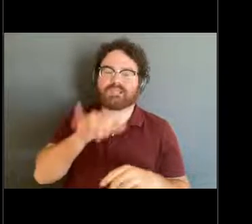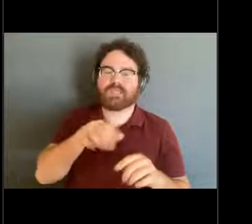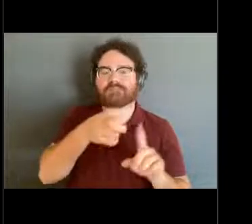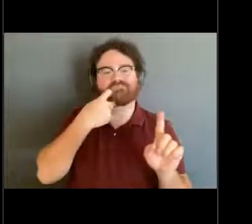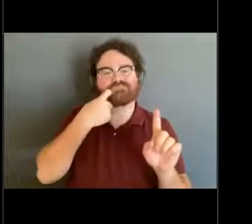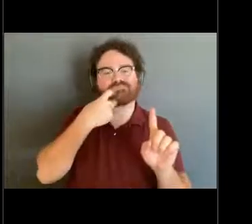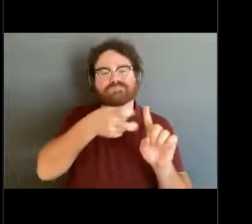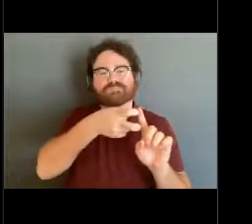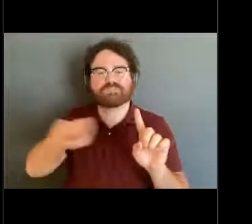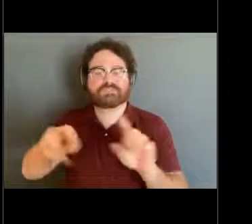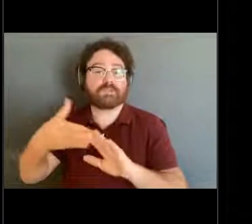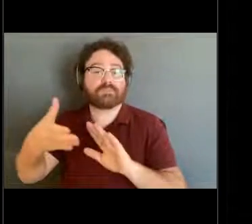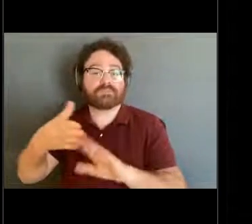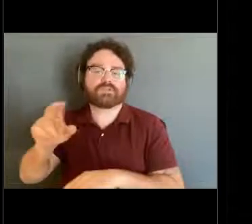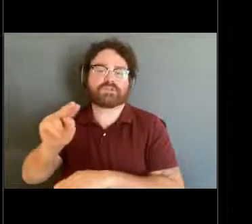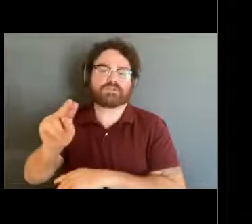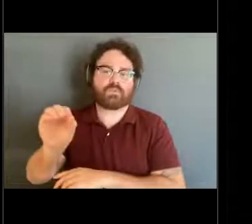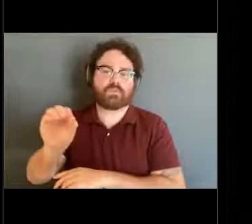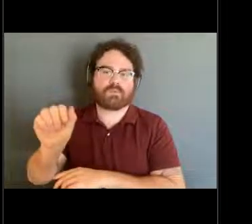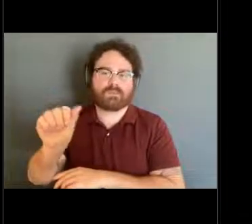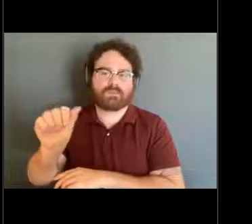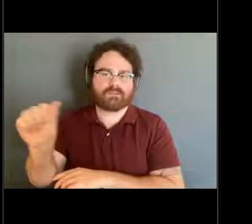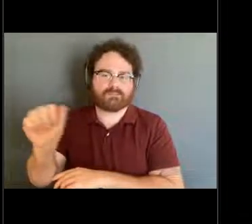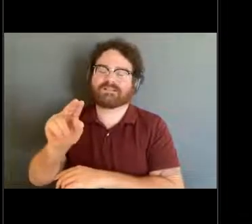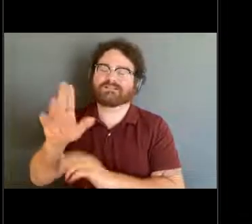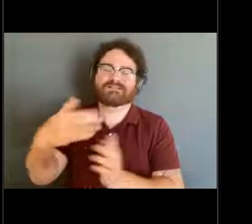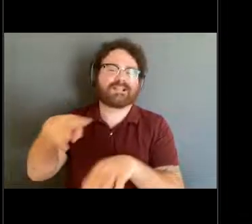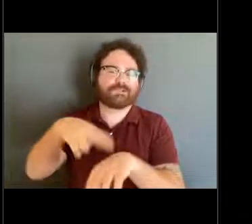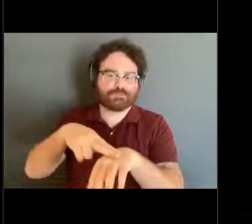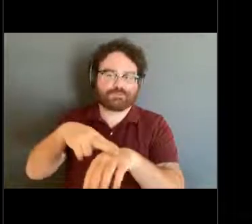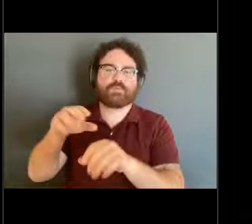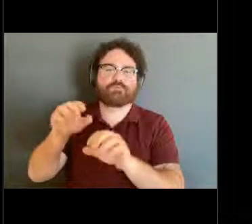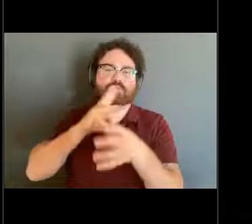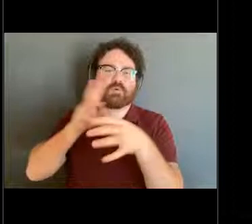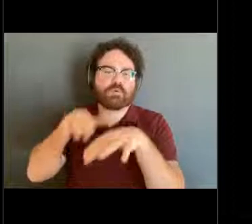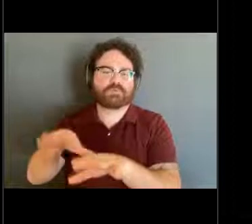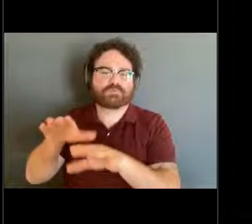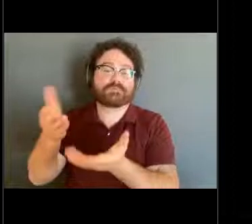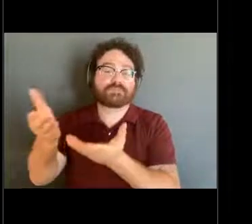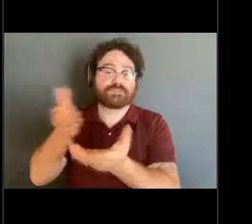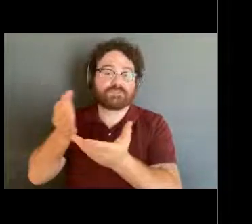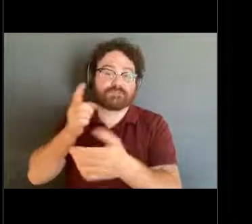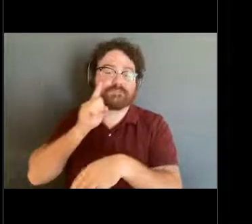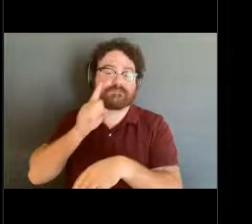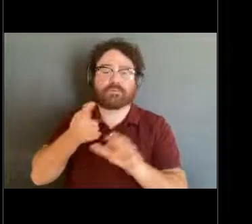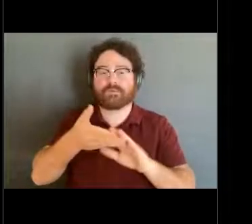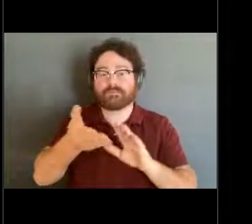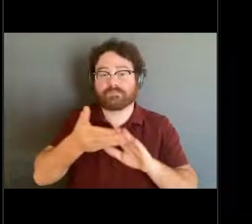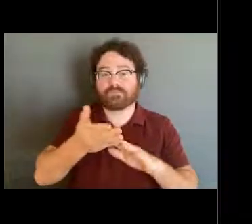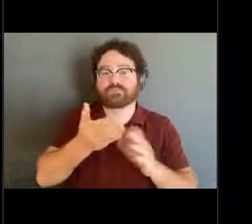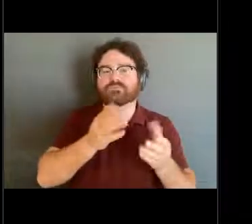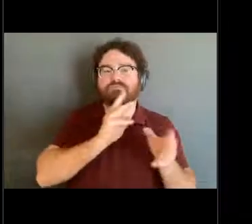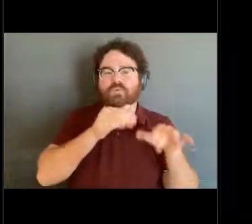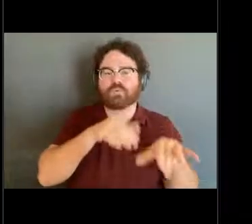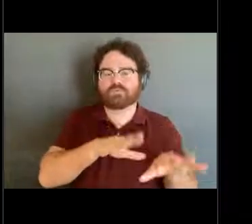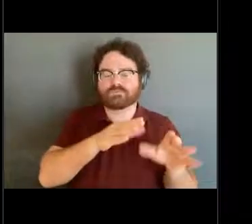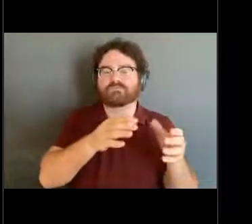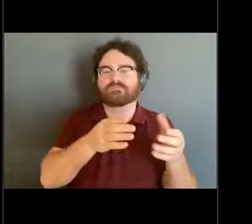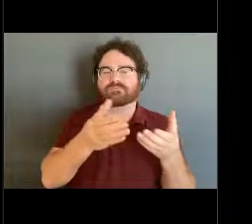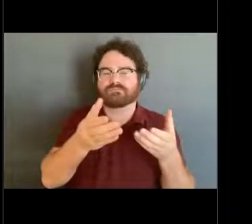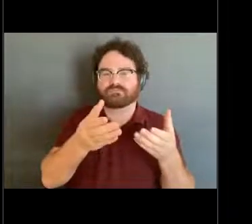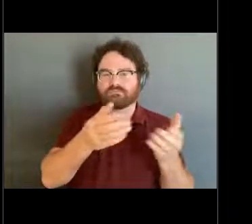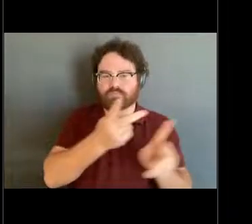the National Ocean Service Center for Operational Oceanographic Products and Services, or COOPS,